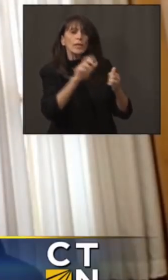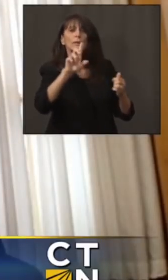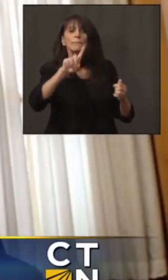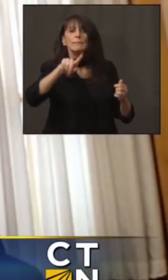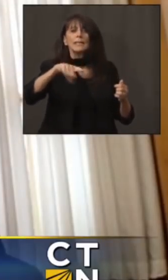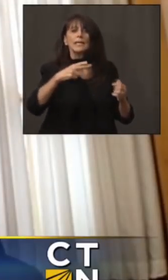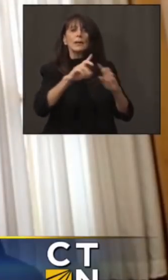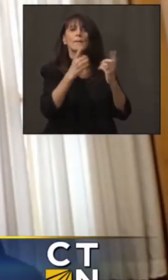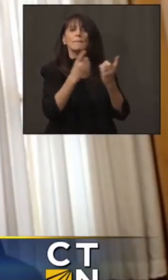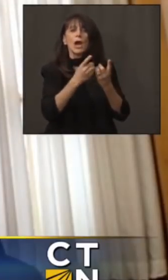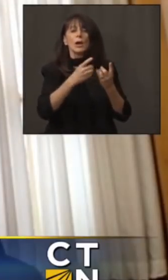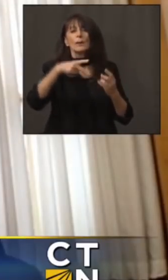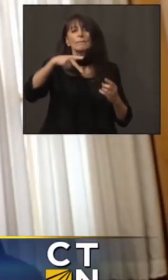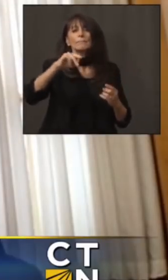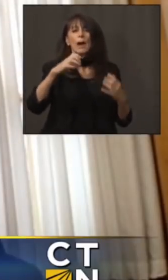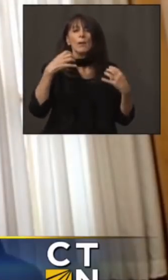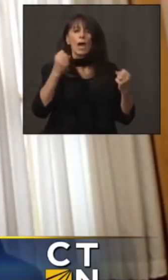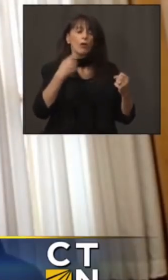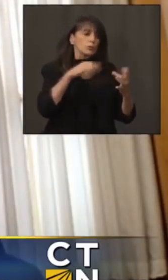the local health departments there.